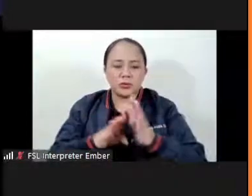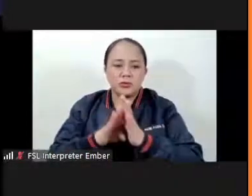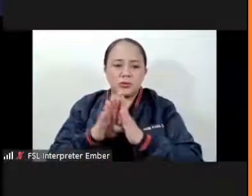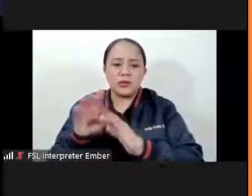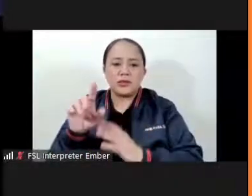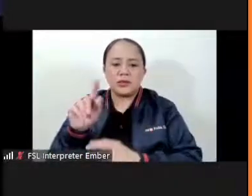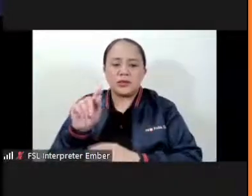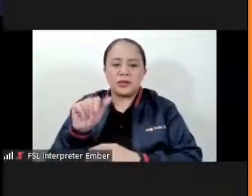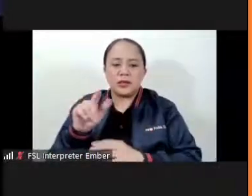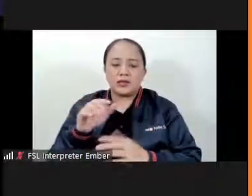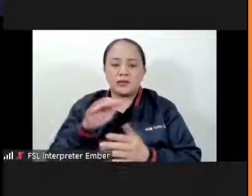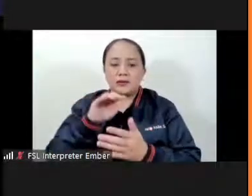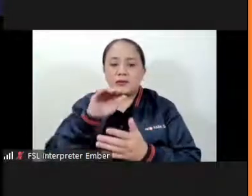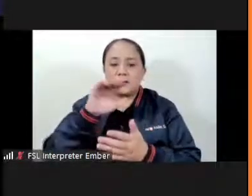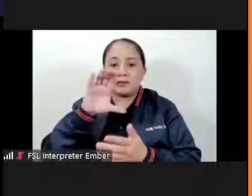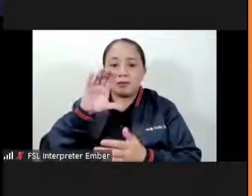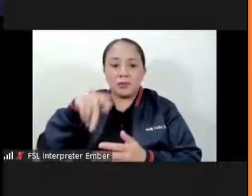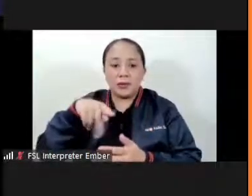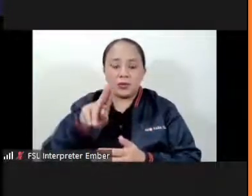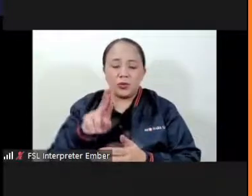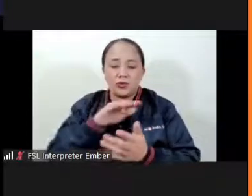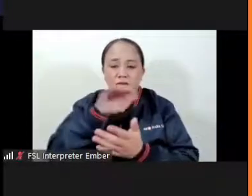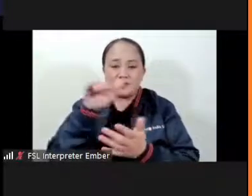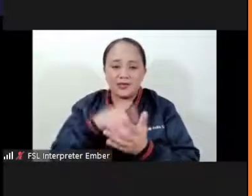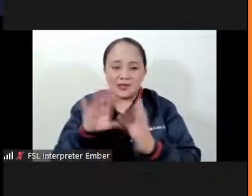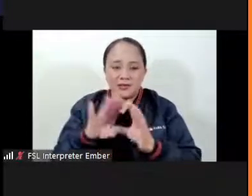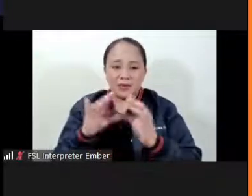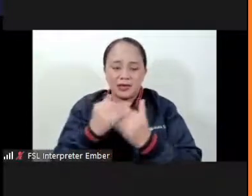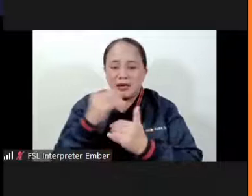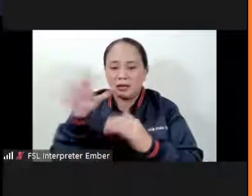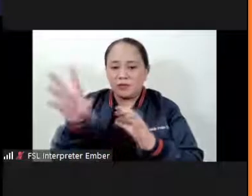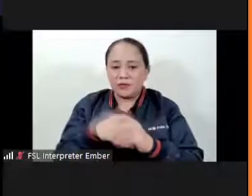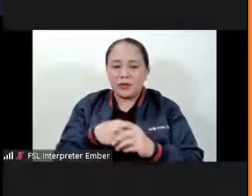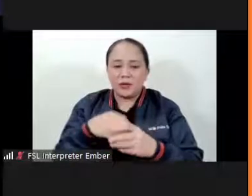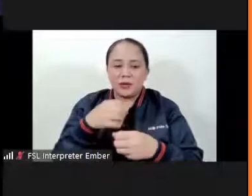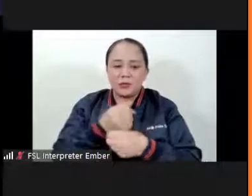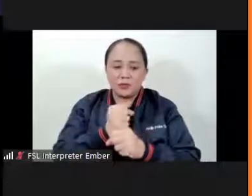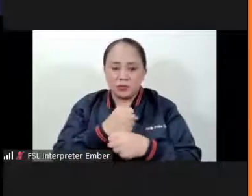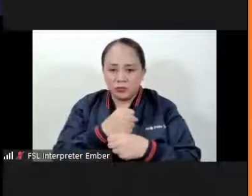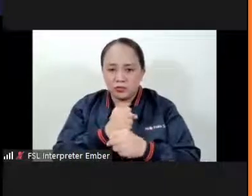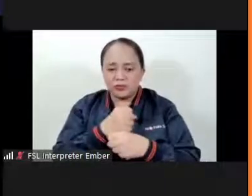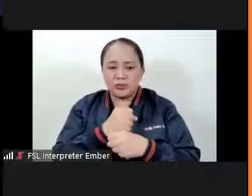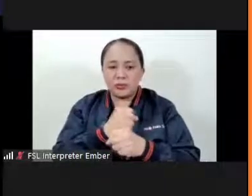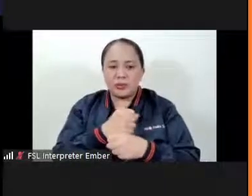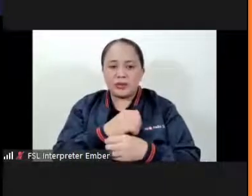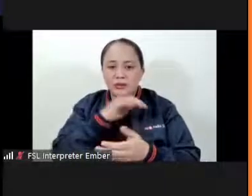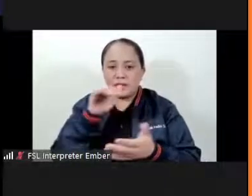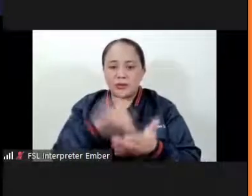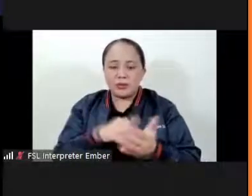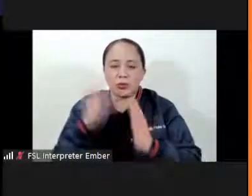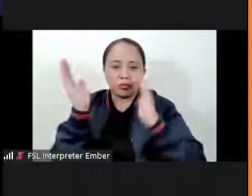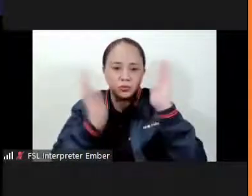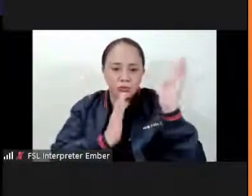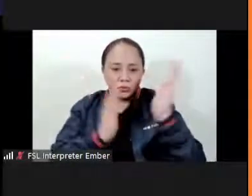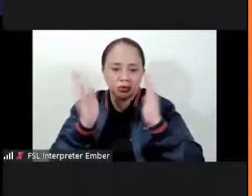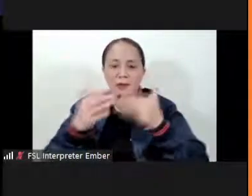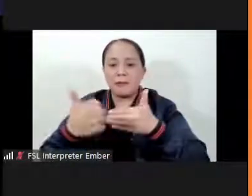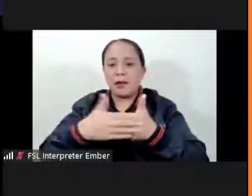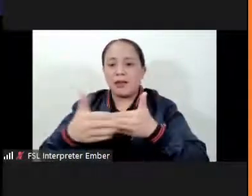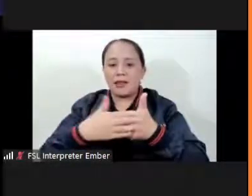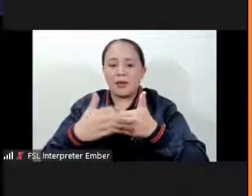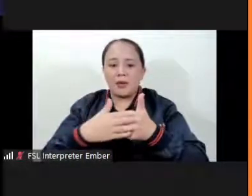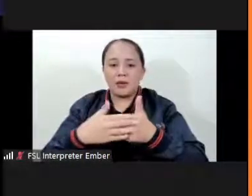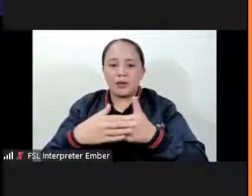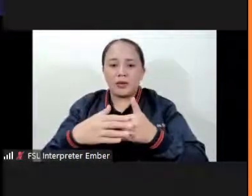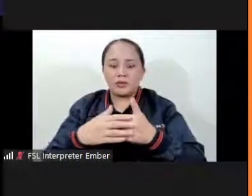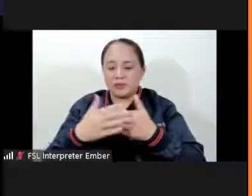sa Barangay project that involves creating TeleCPU centers, making serbisyo malapit sa bawat